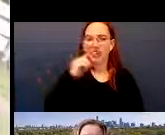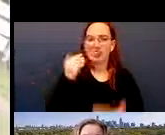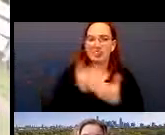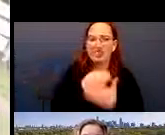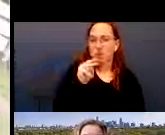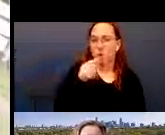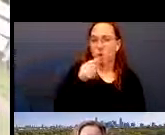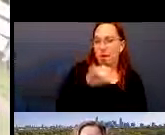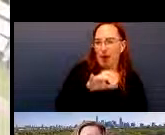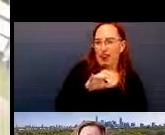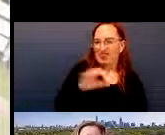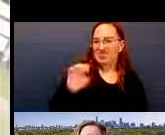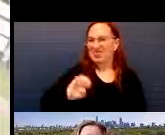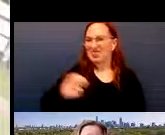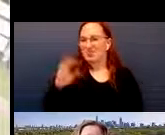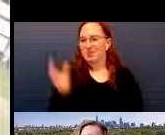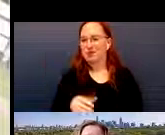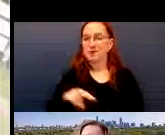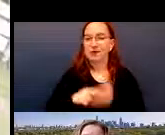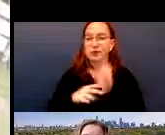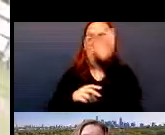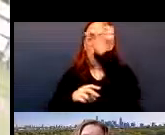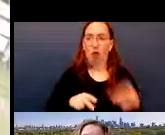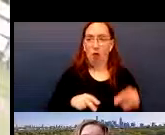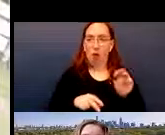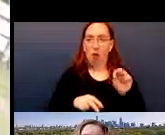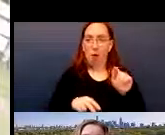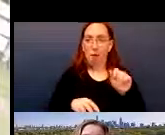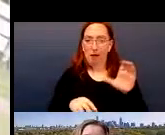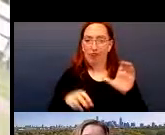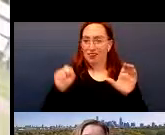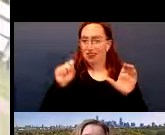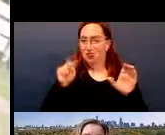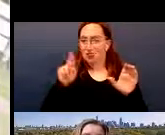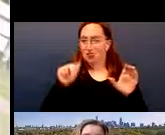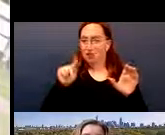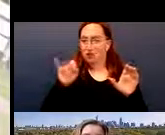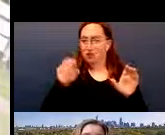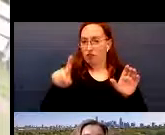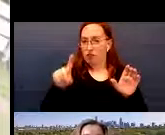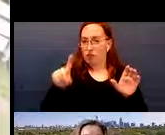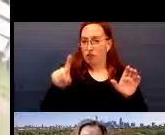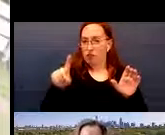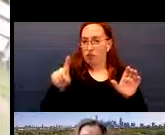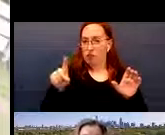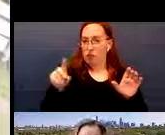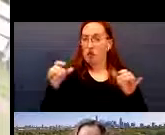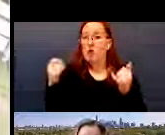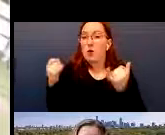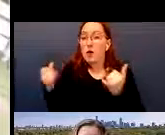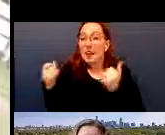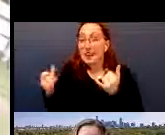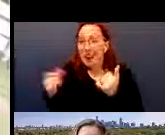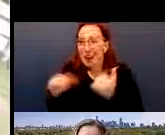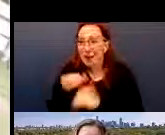Gardens. And that means that the Stratford Road alignment as it is today would be closed to cars and